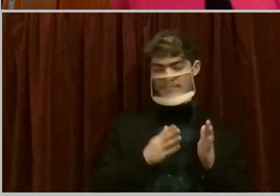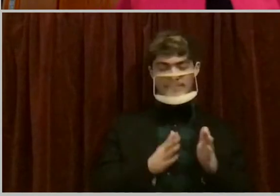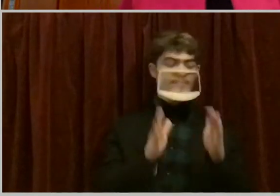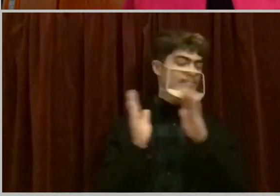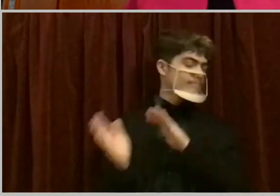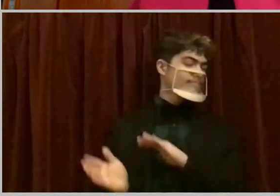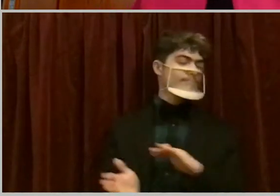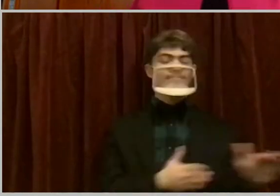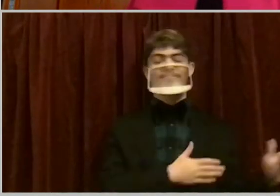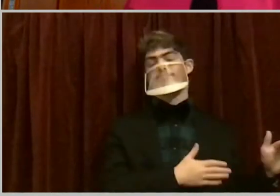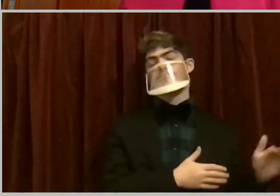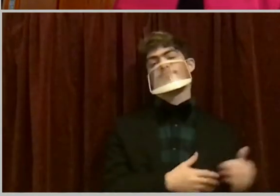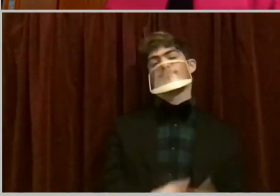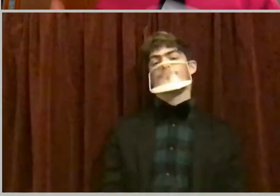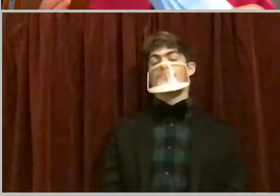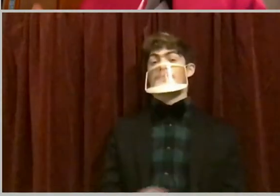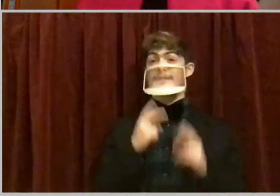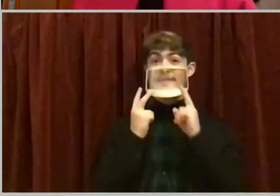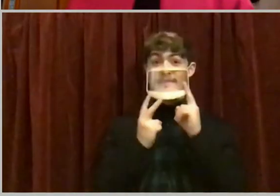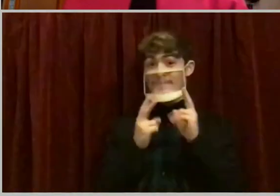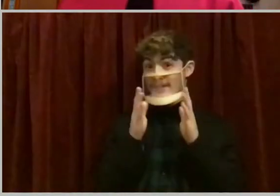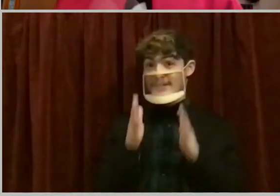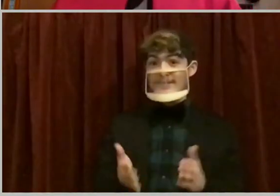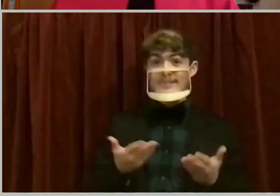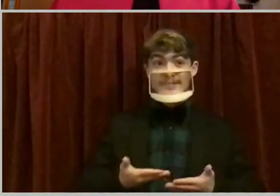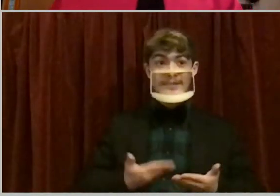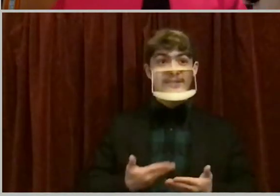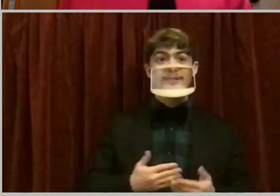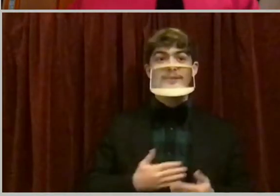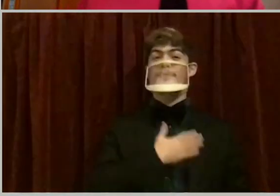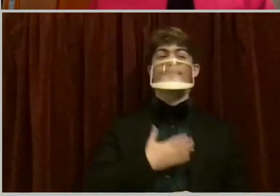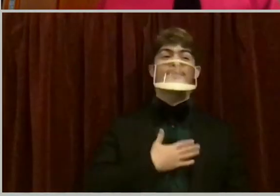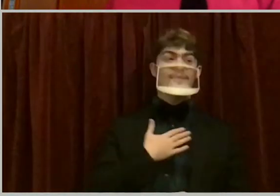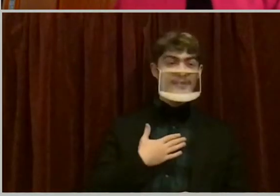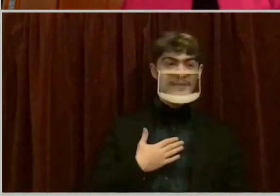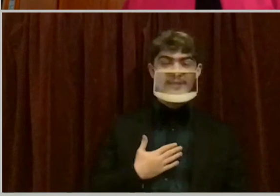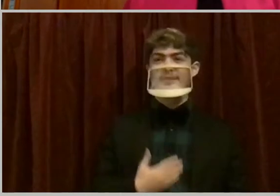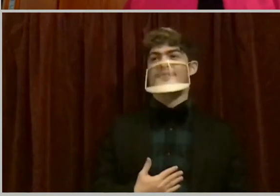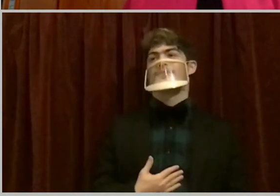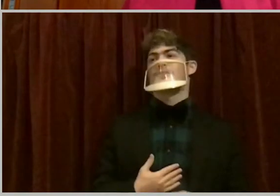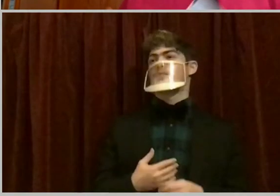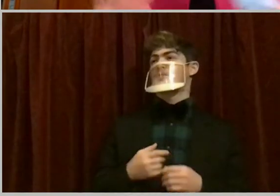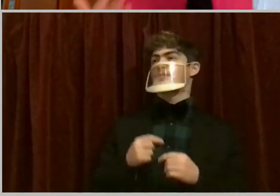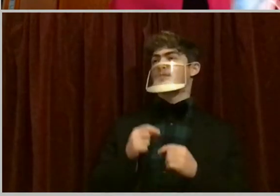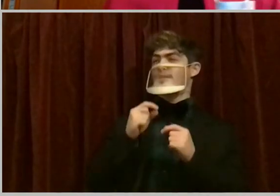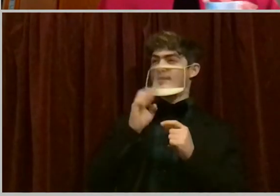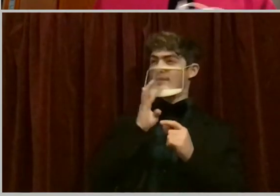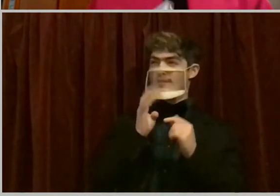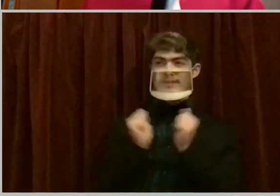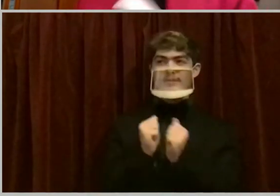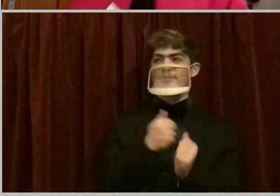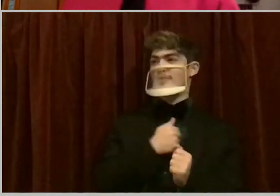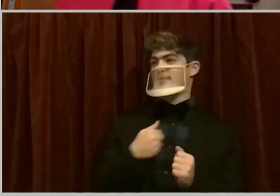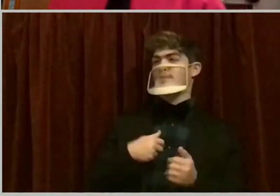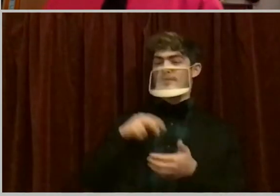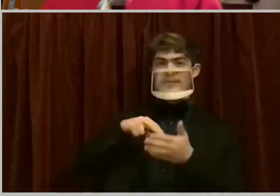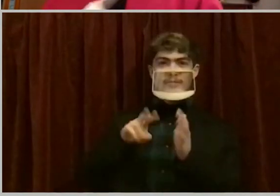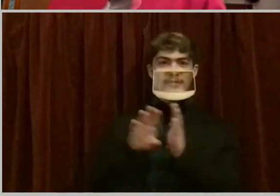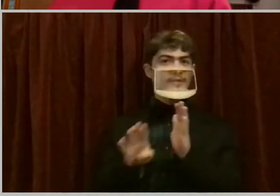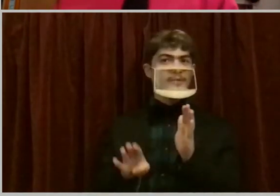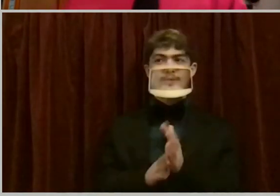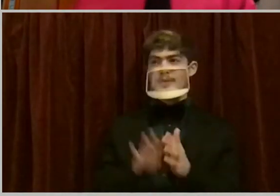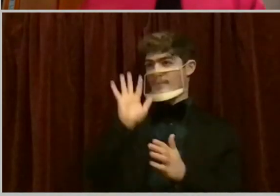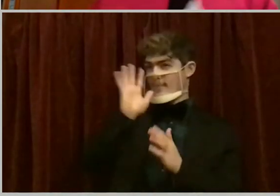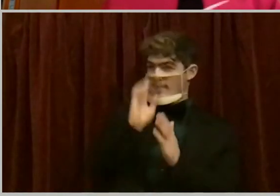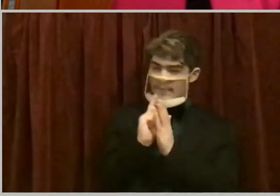guests. Please take time tonight, this week, just to sit down. Whether you've been reading the Bible for 5 minutes or for 50 years, just